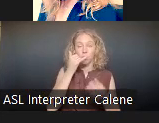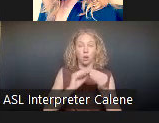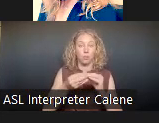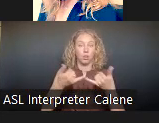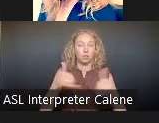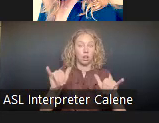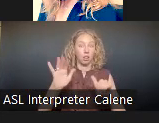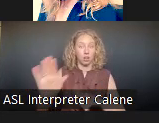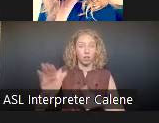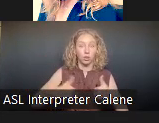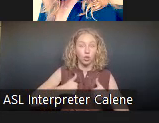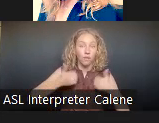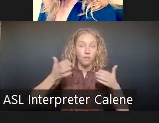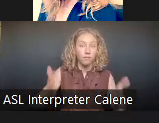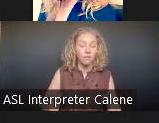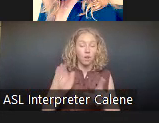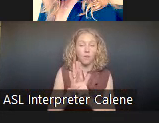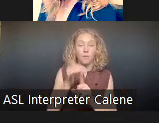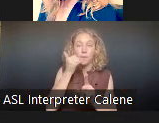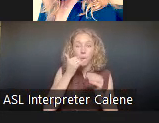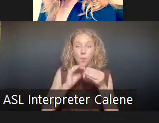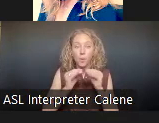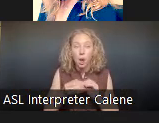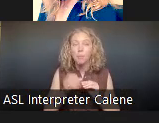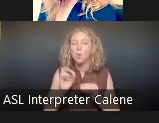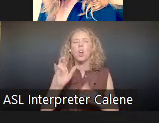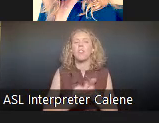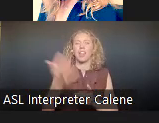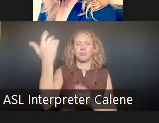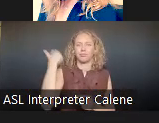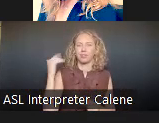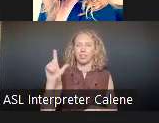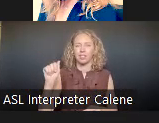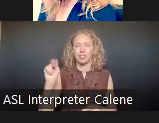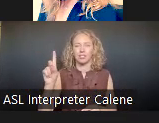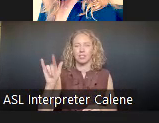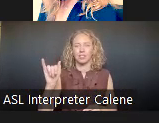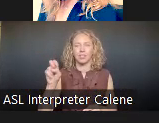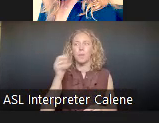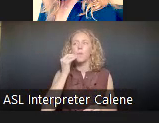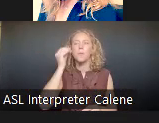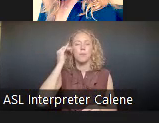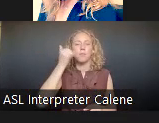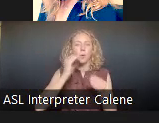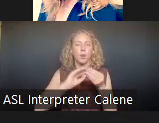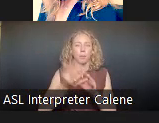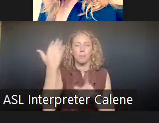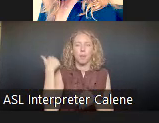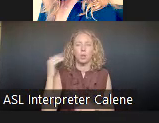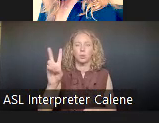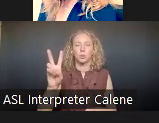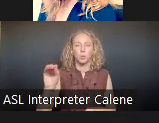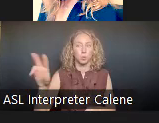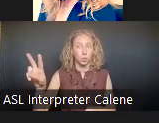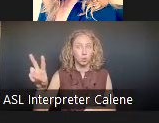to the survivor? Is it a number that was like a home line back in 2002 and it's a family